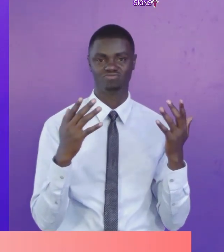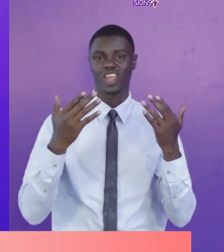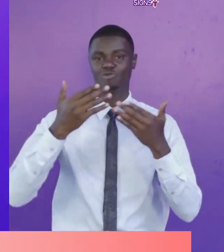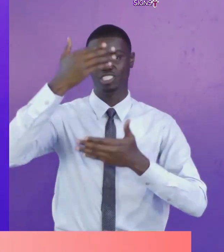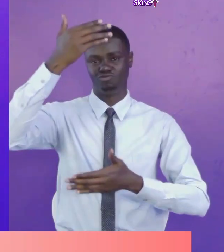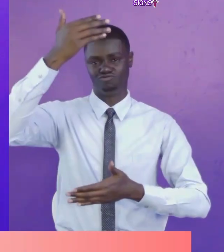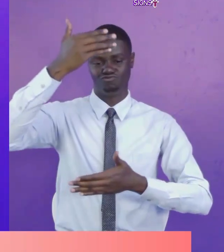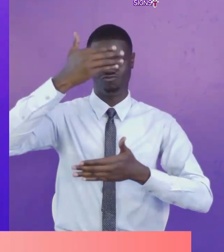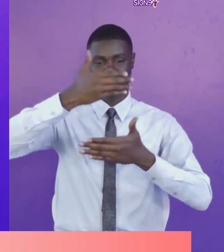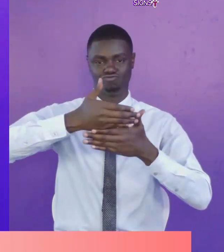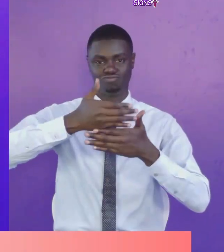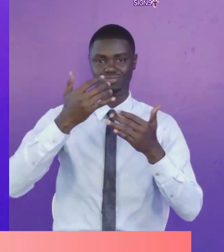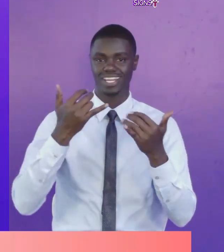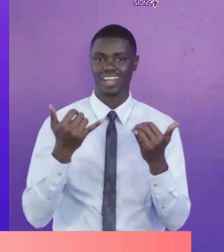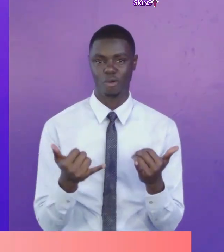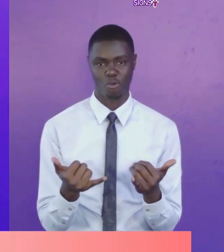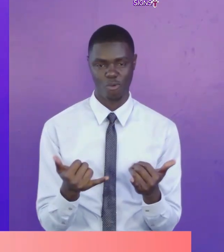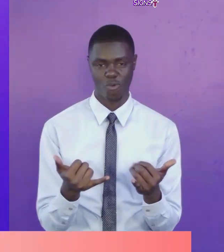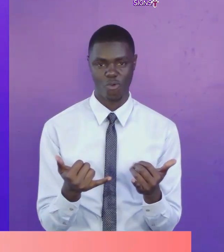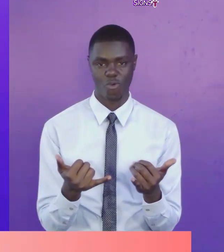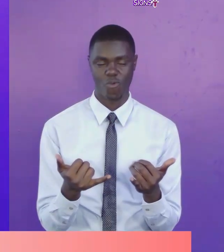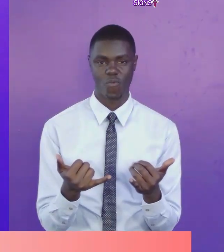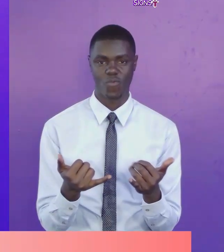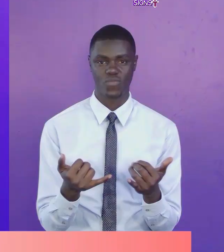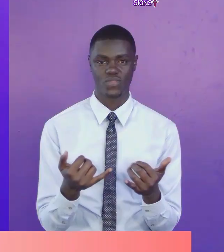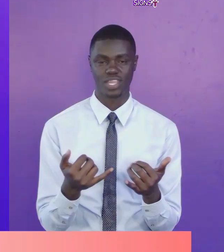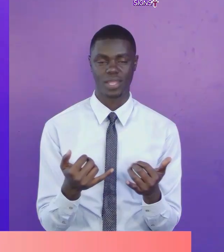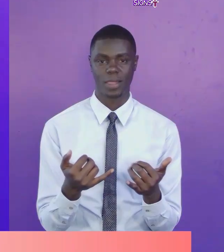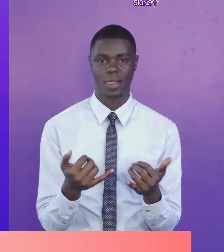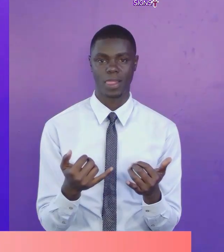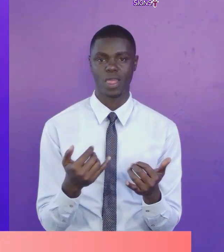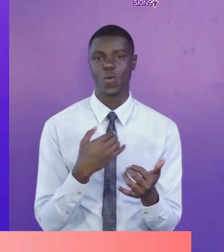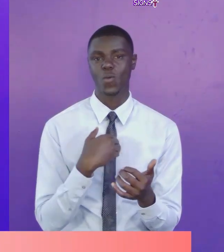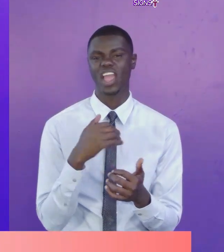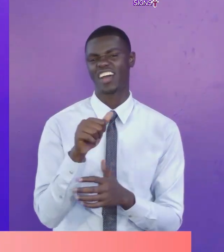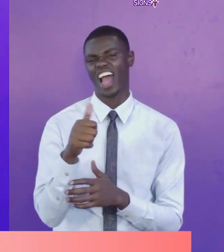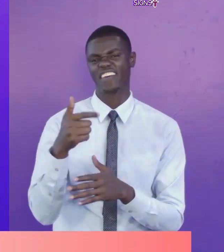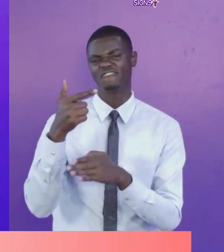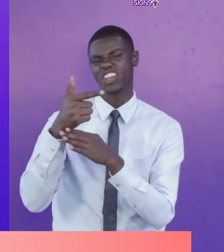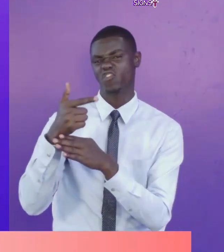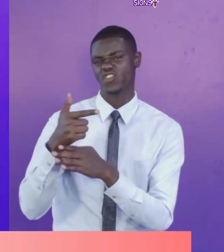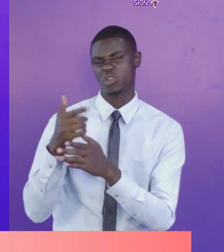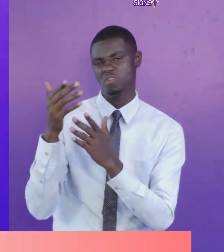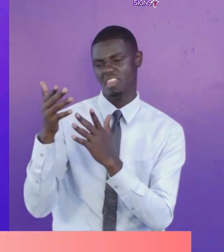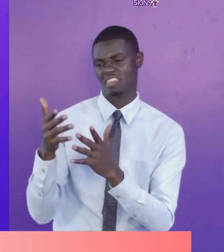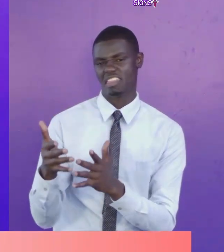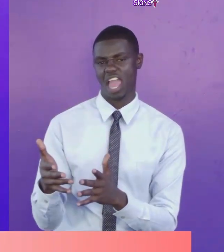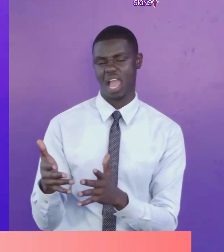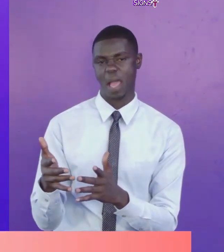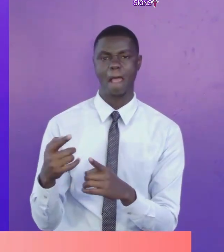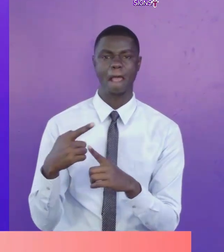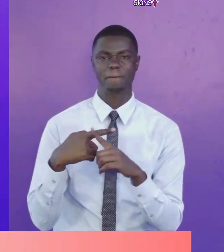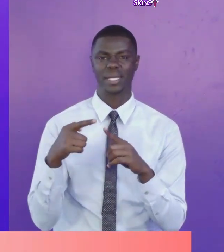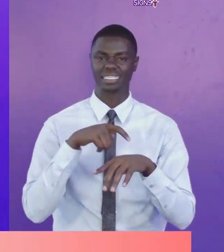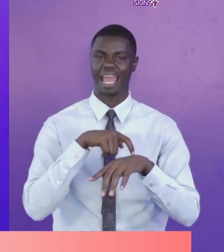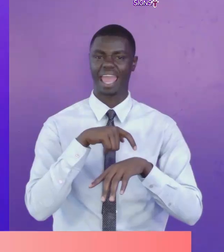here. We had some other highlights to show you,